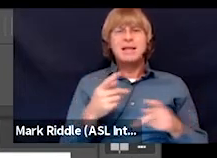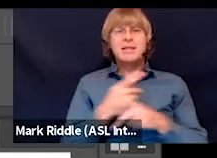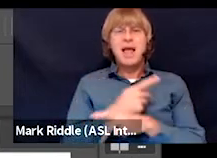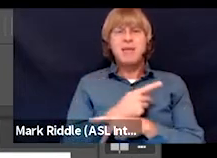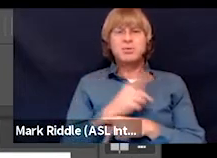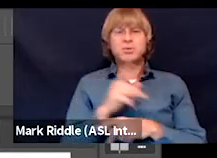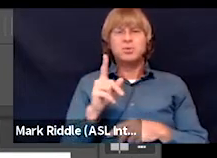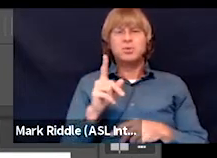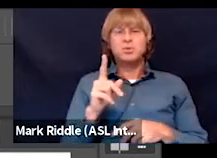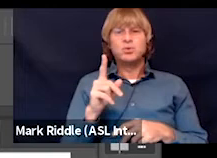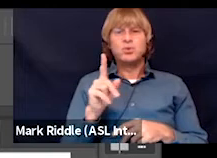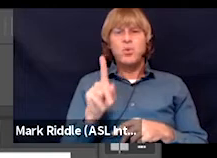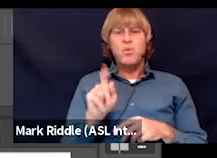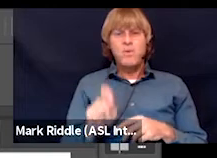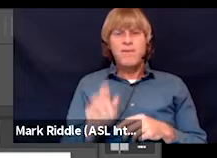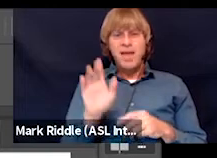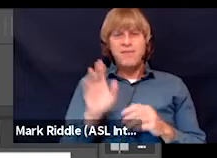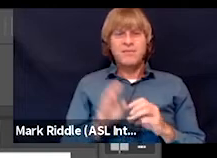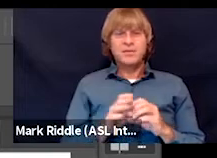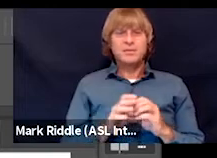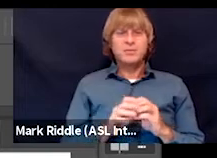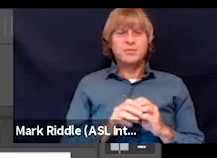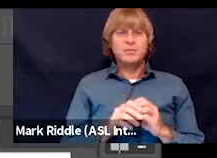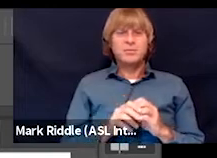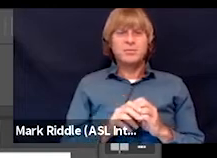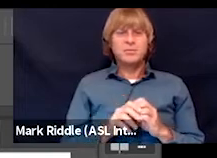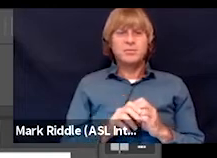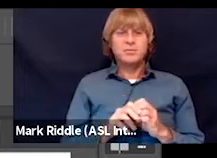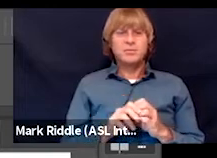times 1.5.